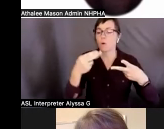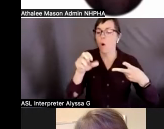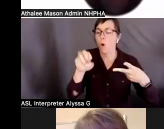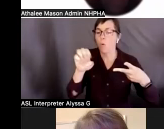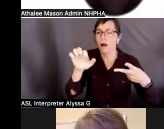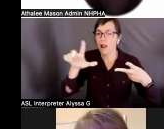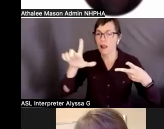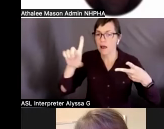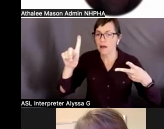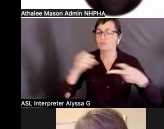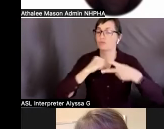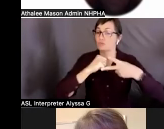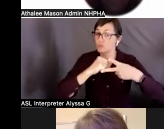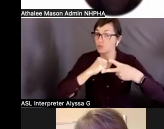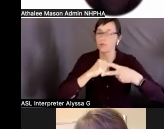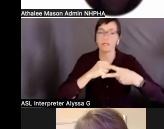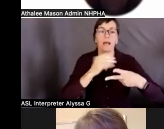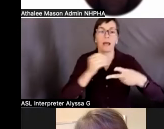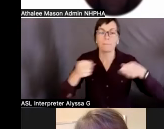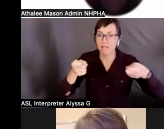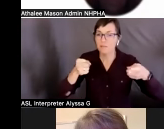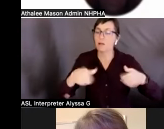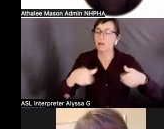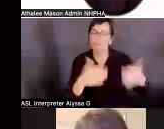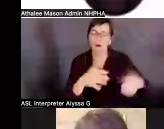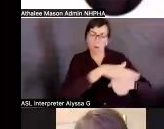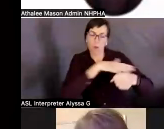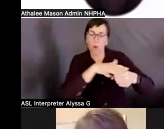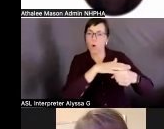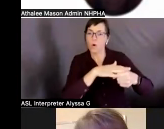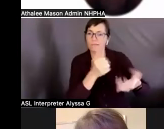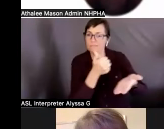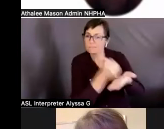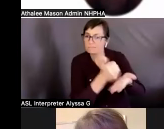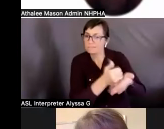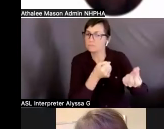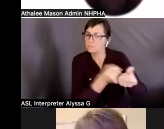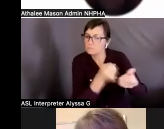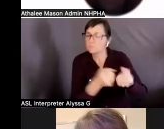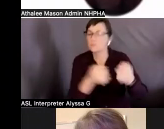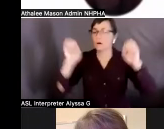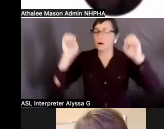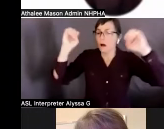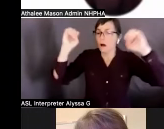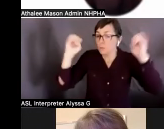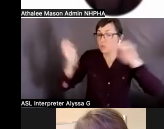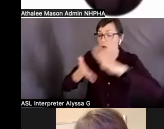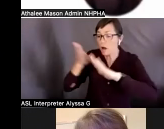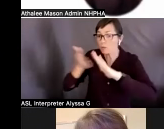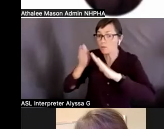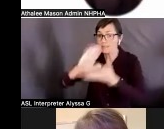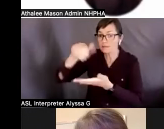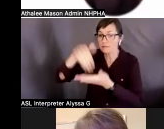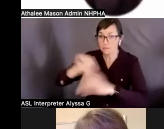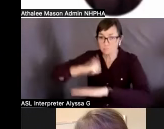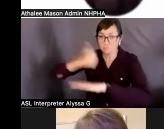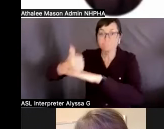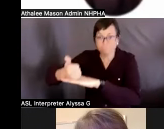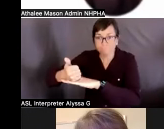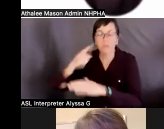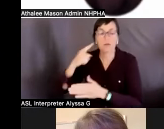provided assistance to local towns. There was an emergency operations center that was established to assist